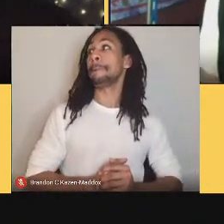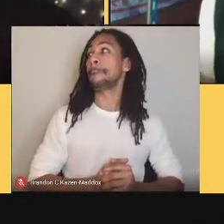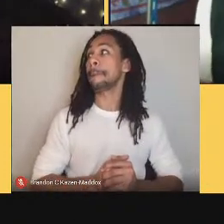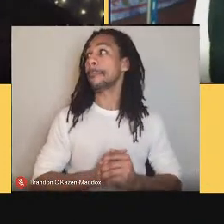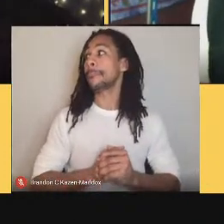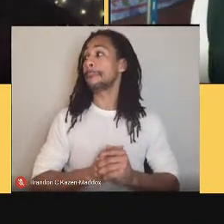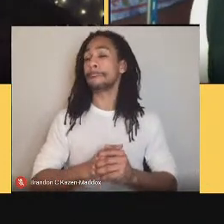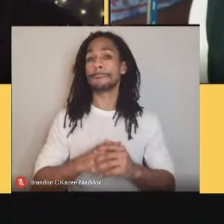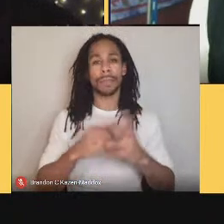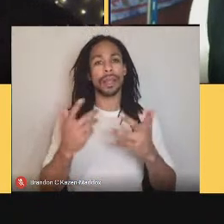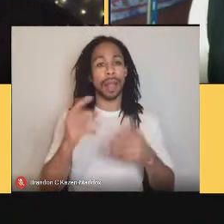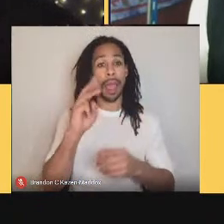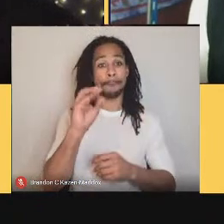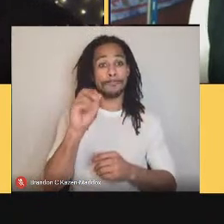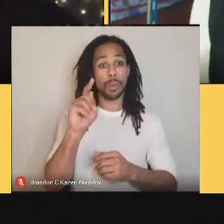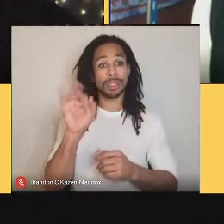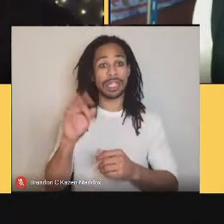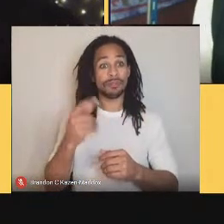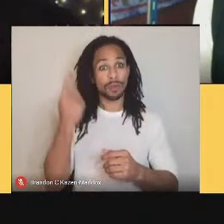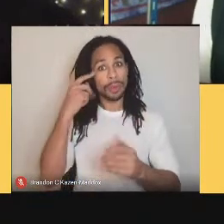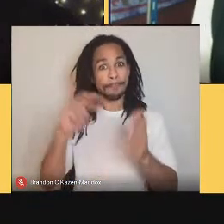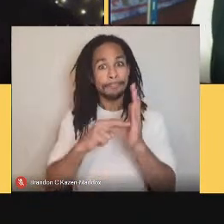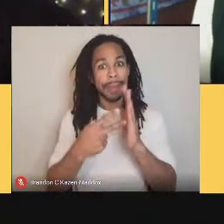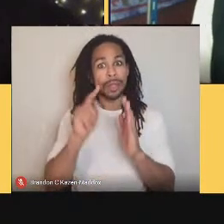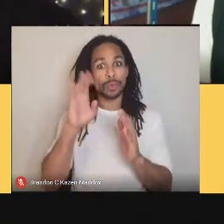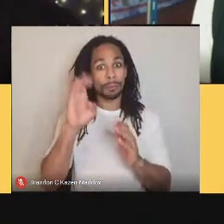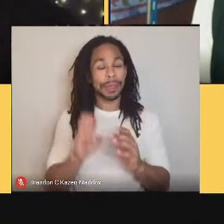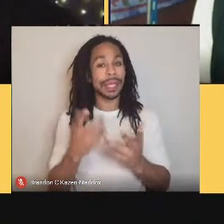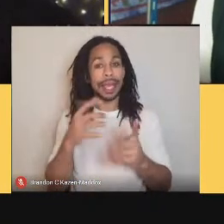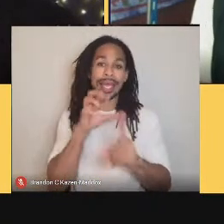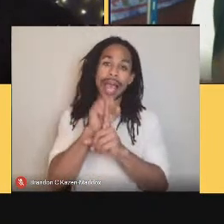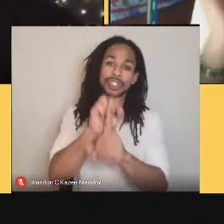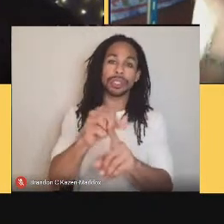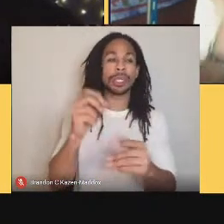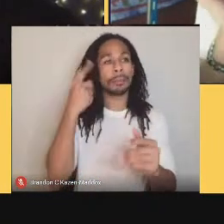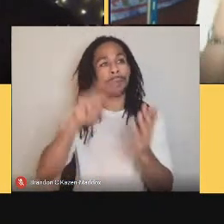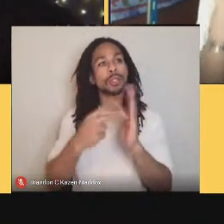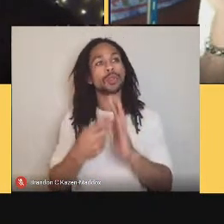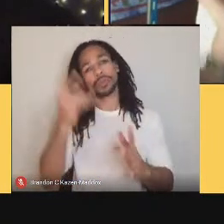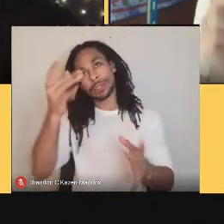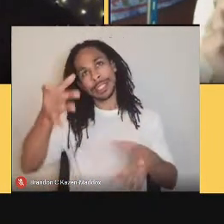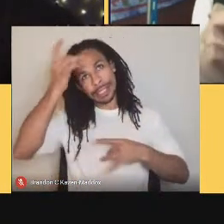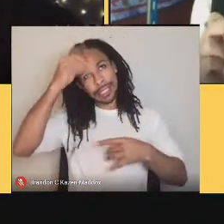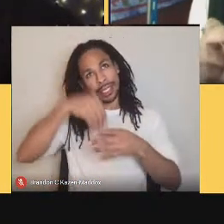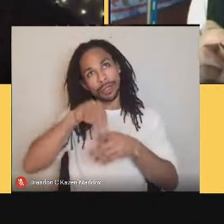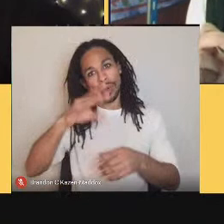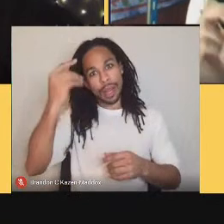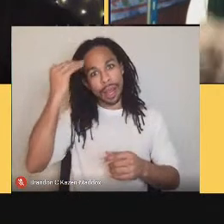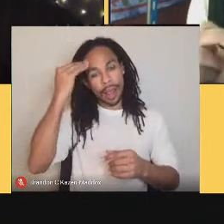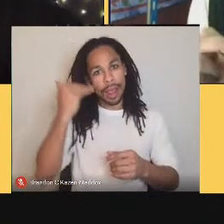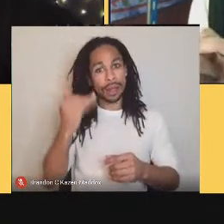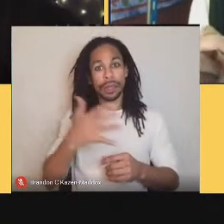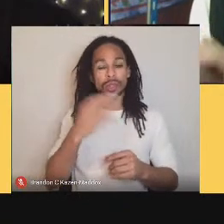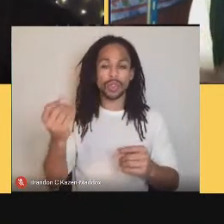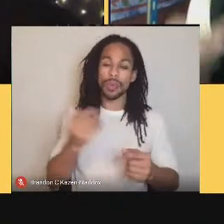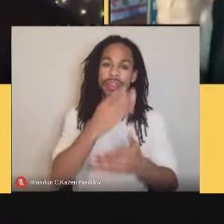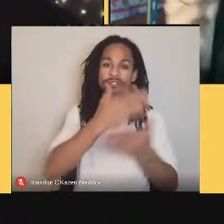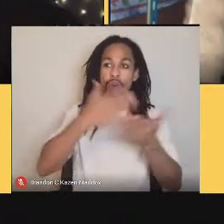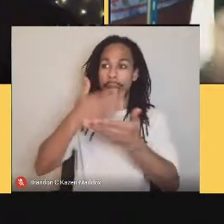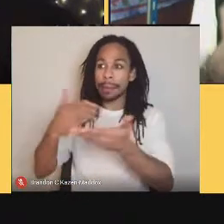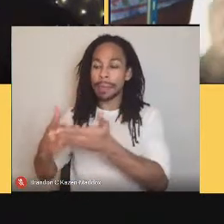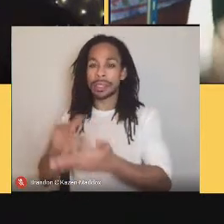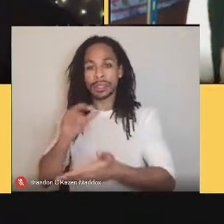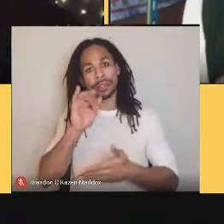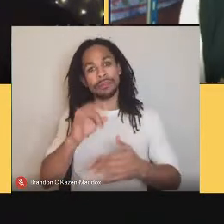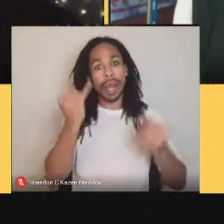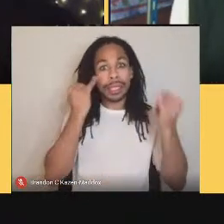They're meant to be catchy. They're meant to kind of stick in your head a little bit. And these little fragments, these little shards of ideas, when